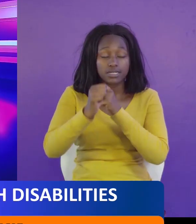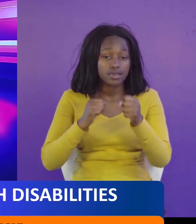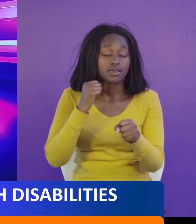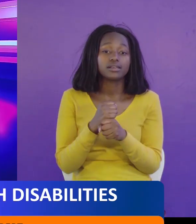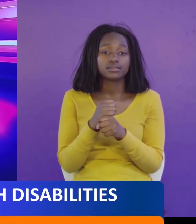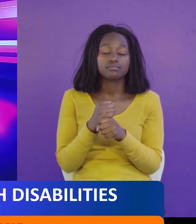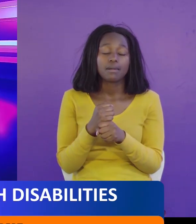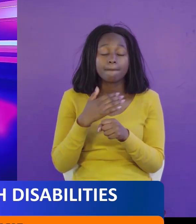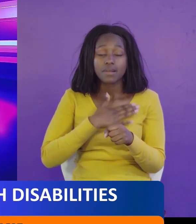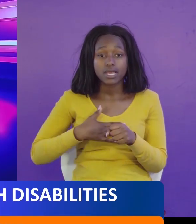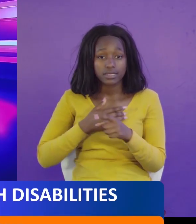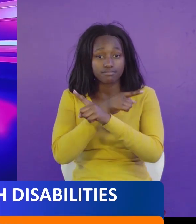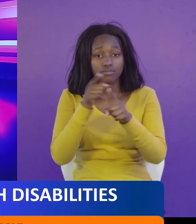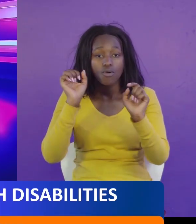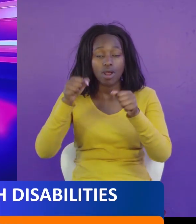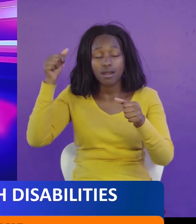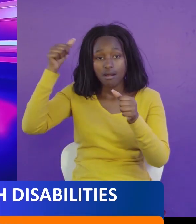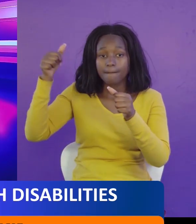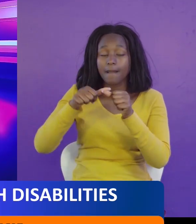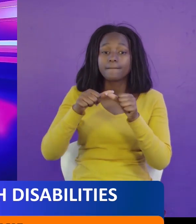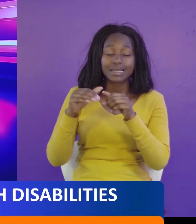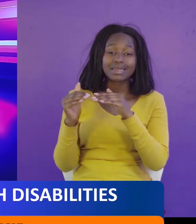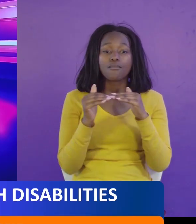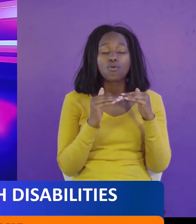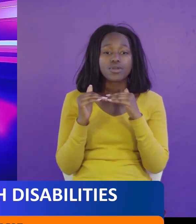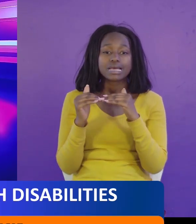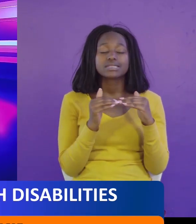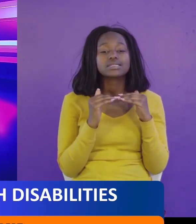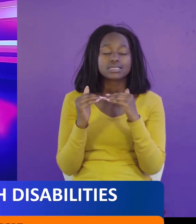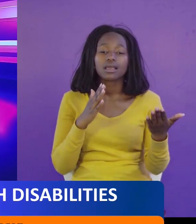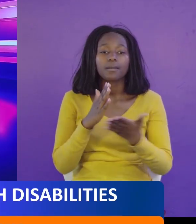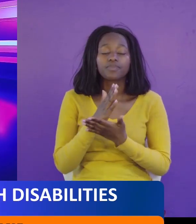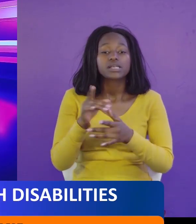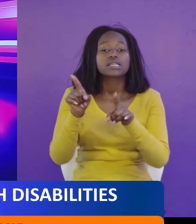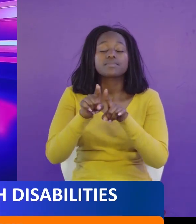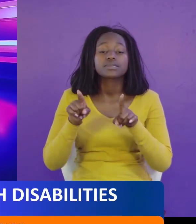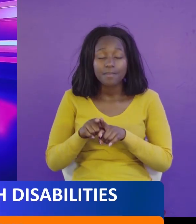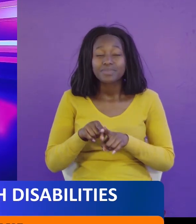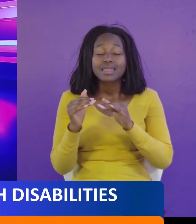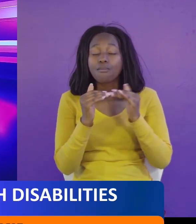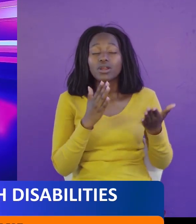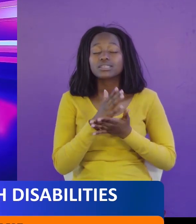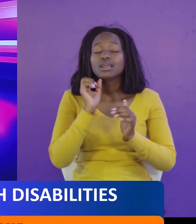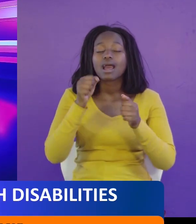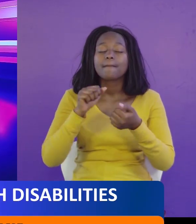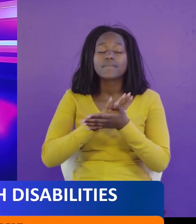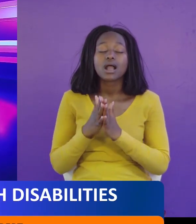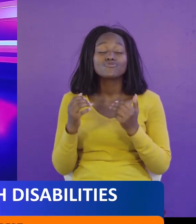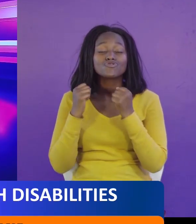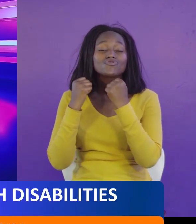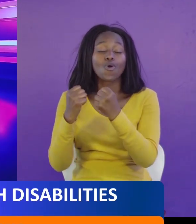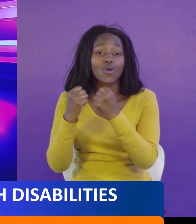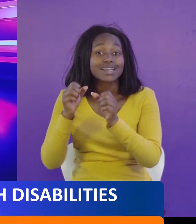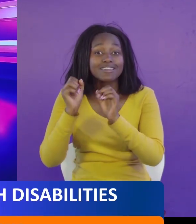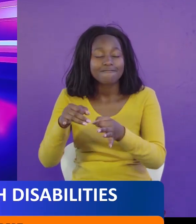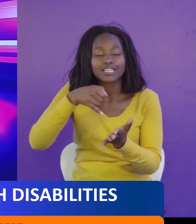let us now remember a democracy. Let us now remember that democracy is only as strong as its ability to include